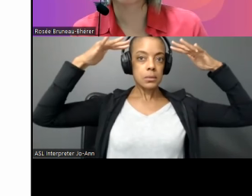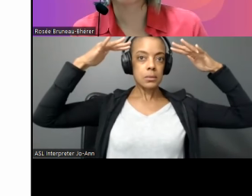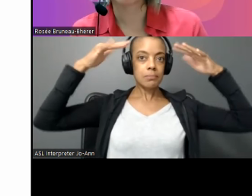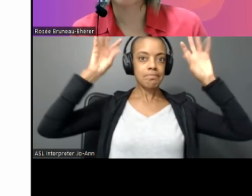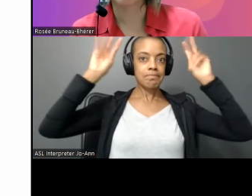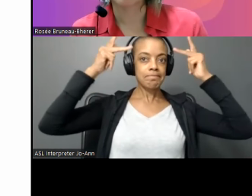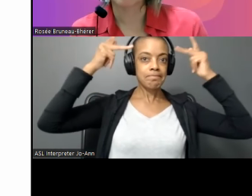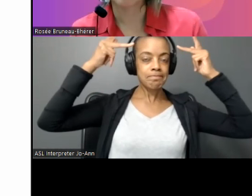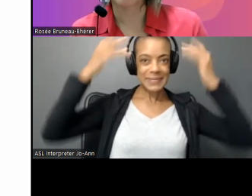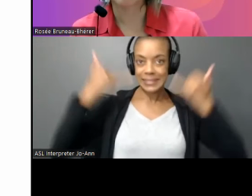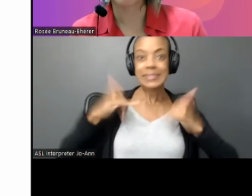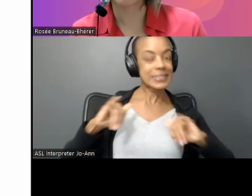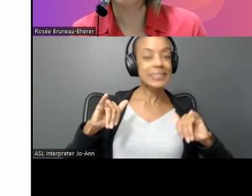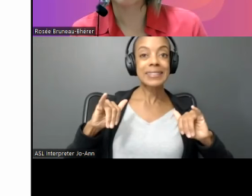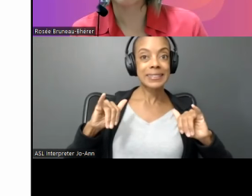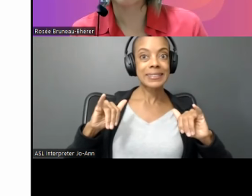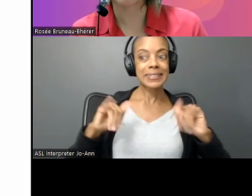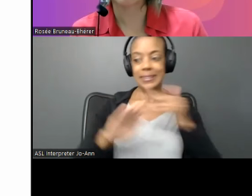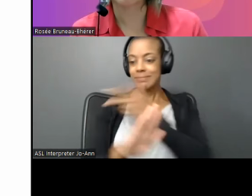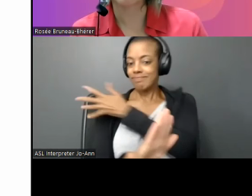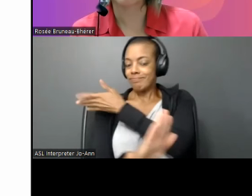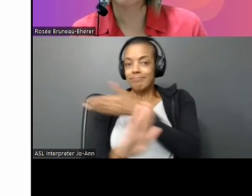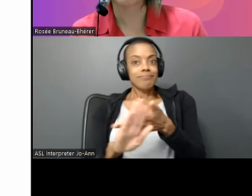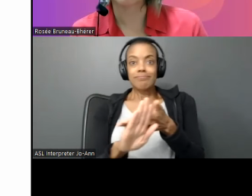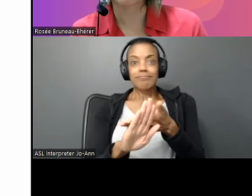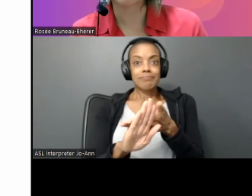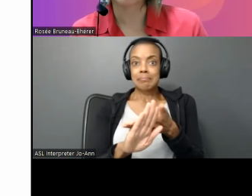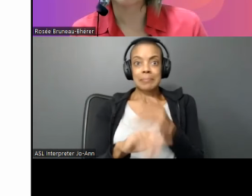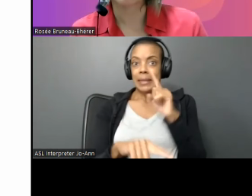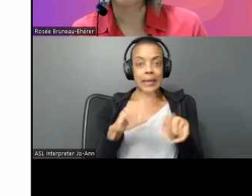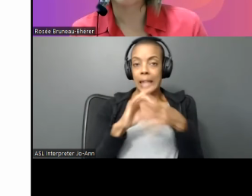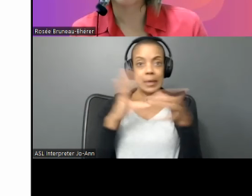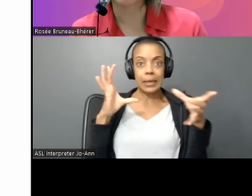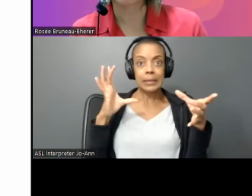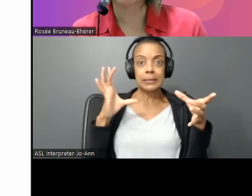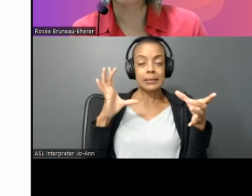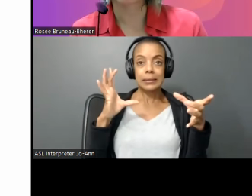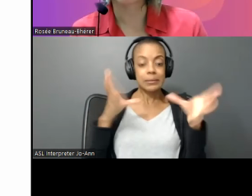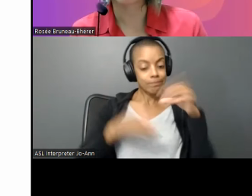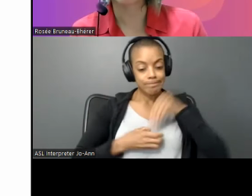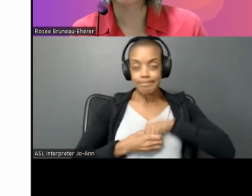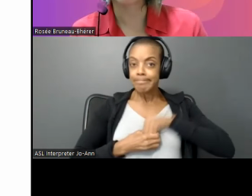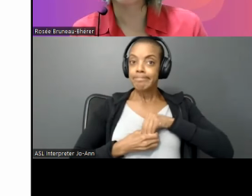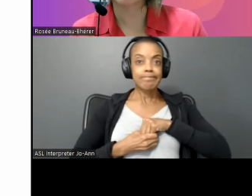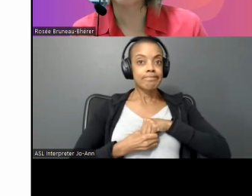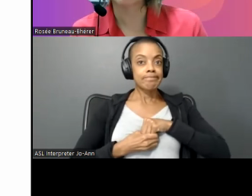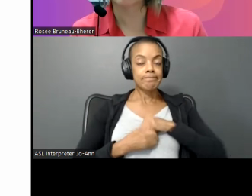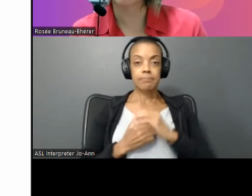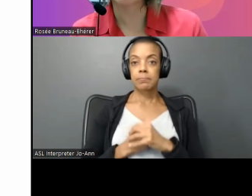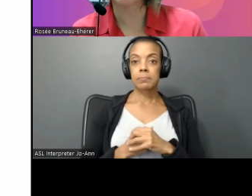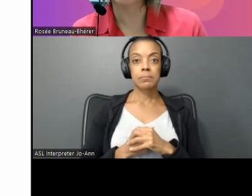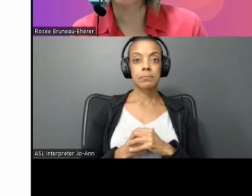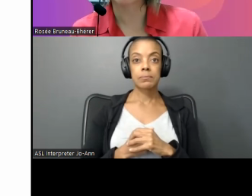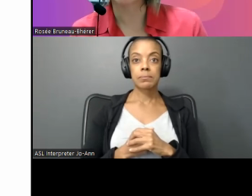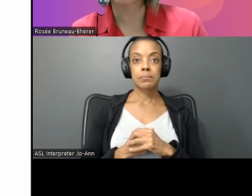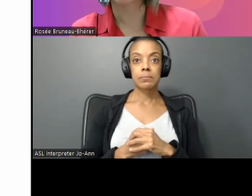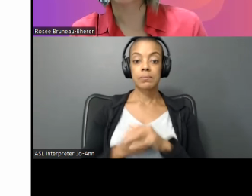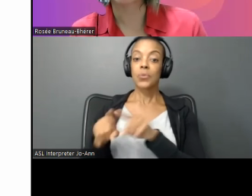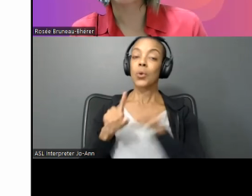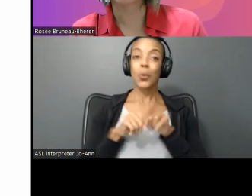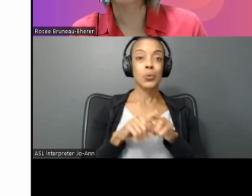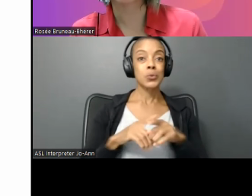And unfortunately, this hypervigilance follows him everywhere. You know, he also suffers from